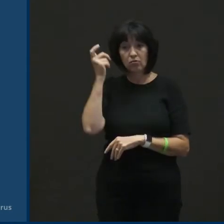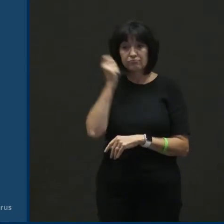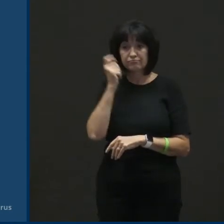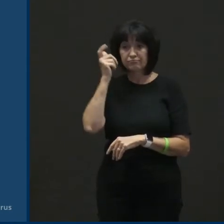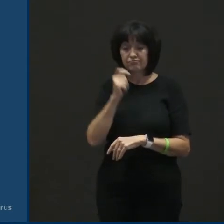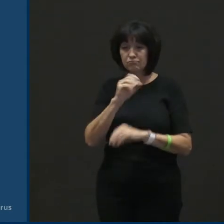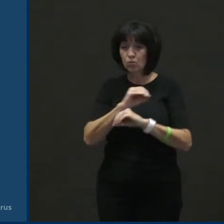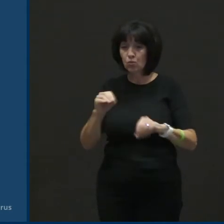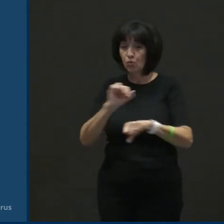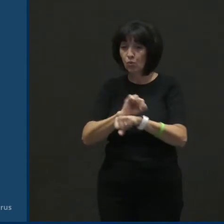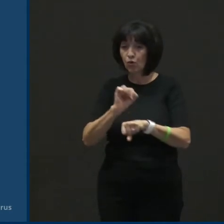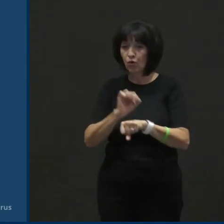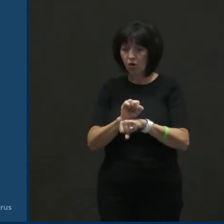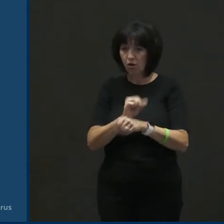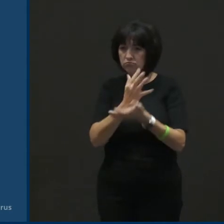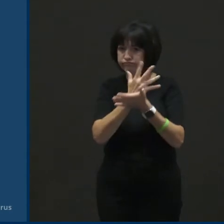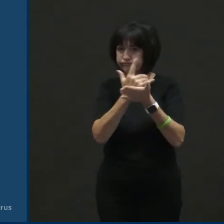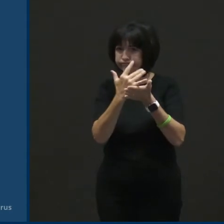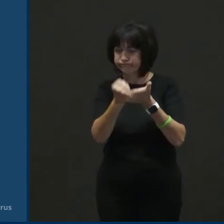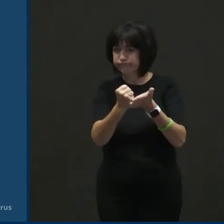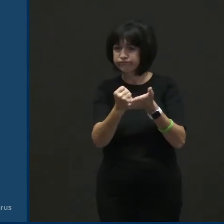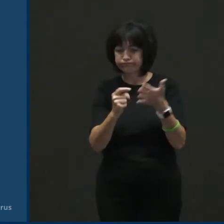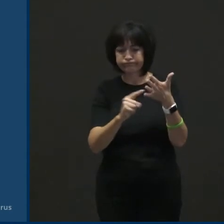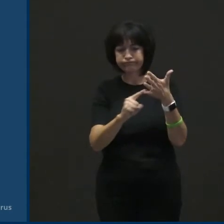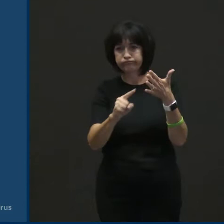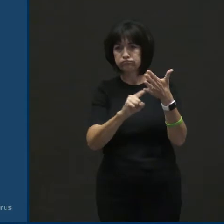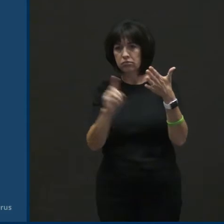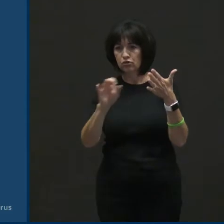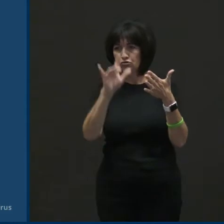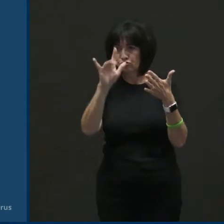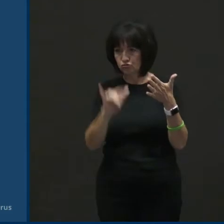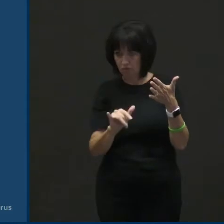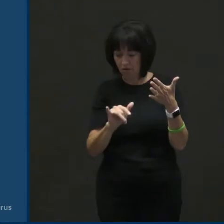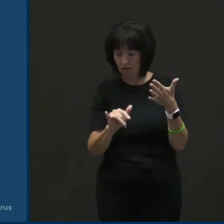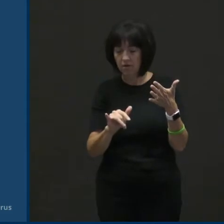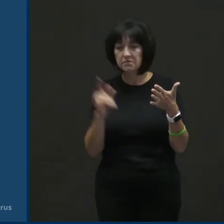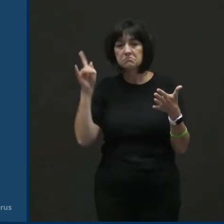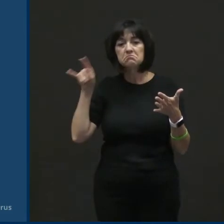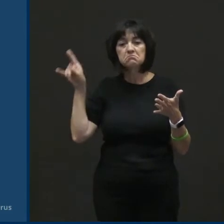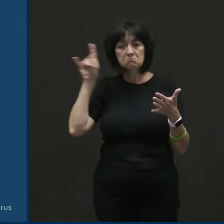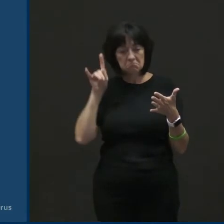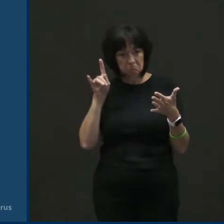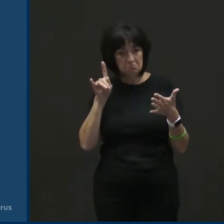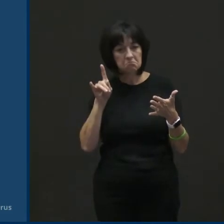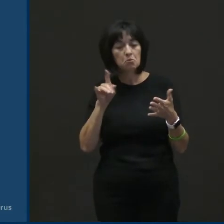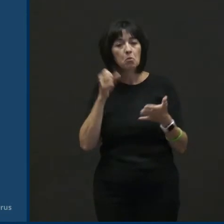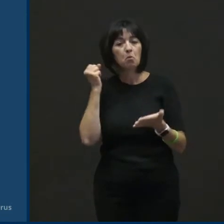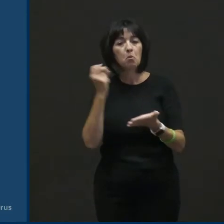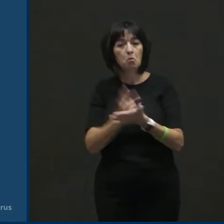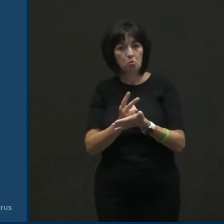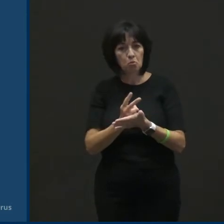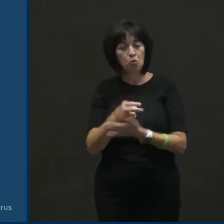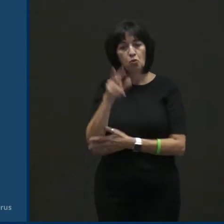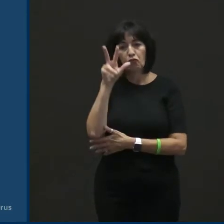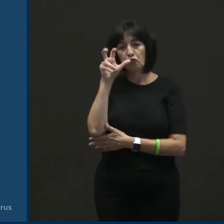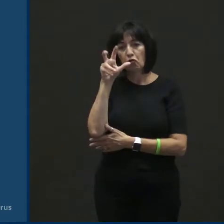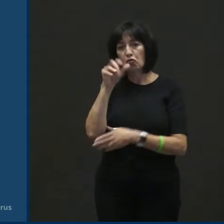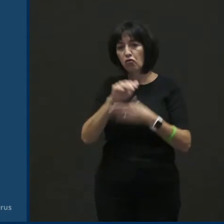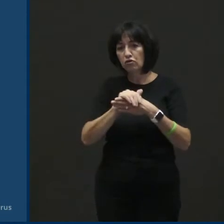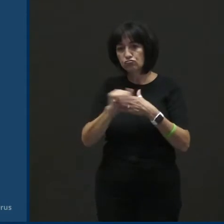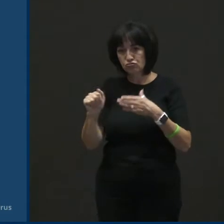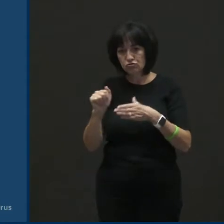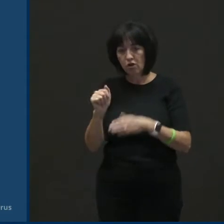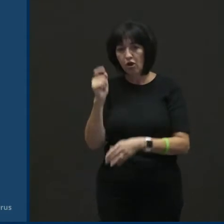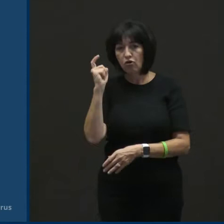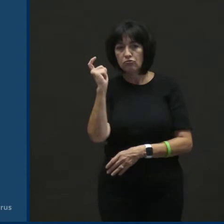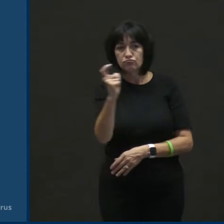administration did make available an extension of $300 in assistance for those